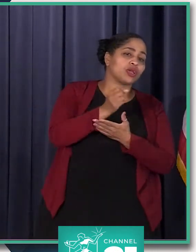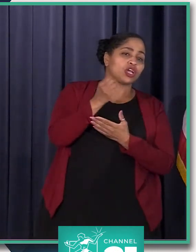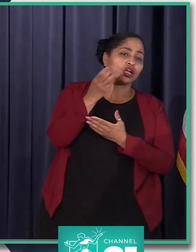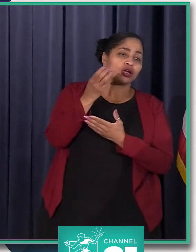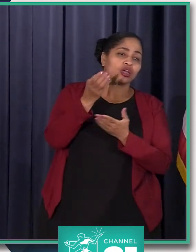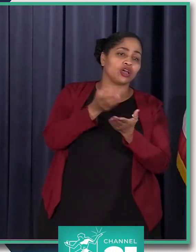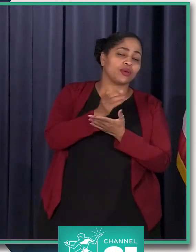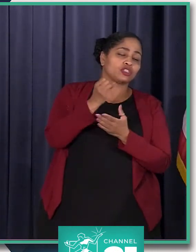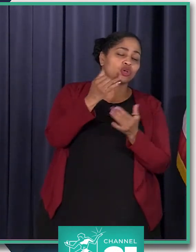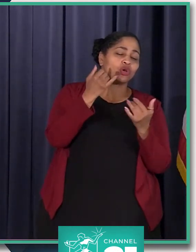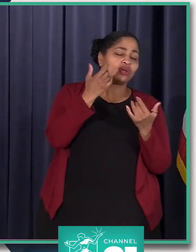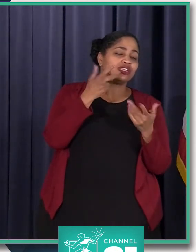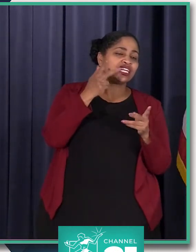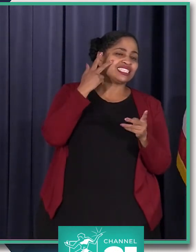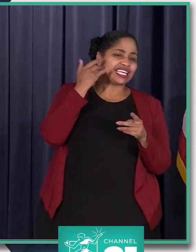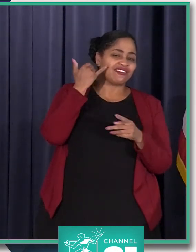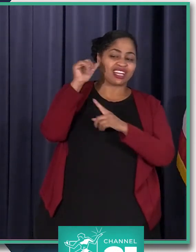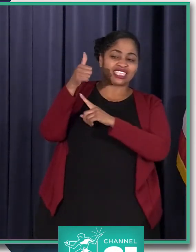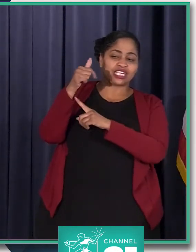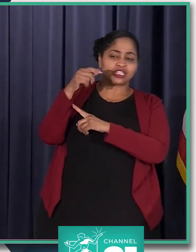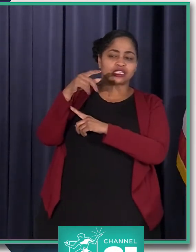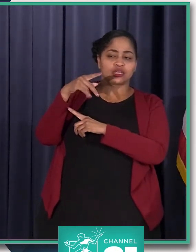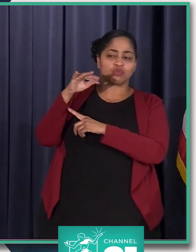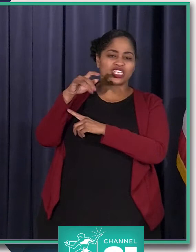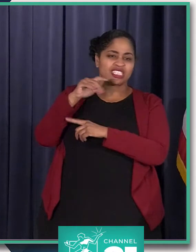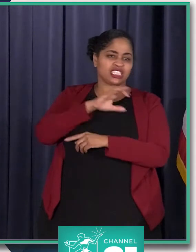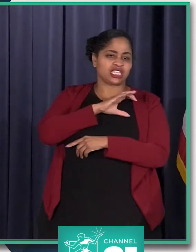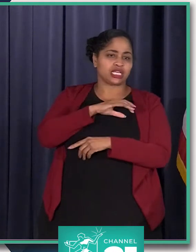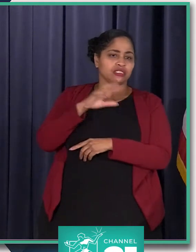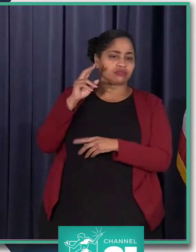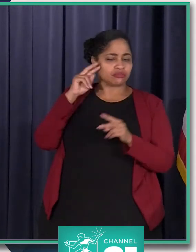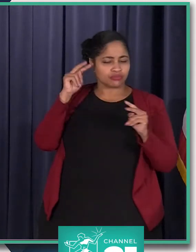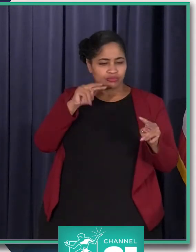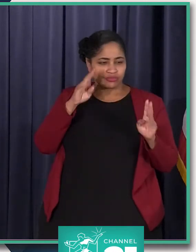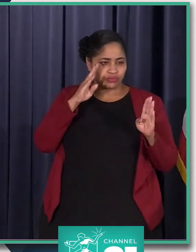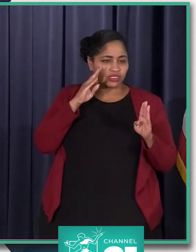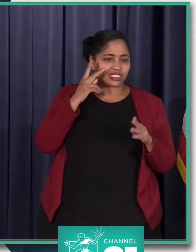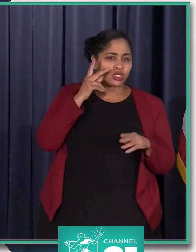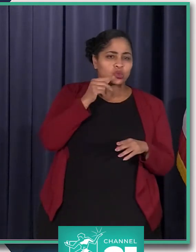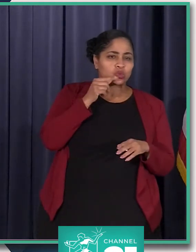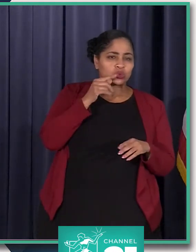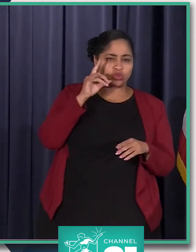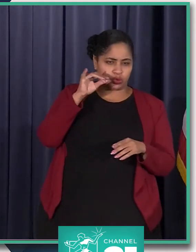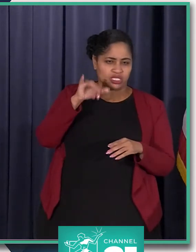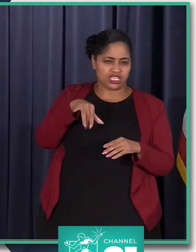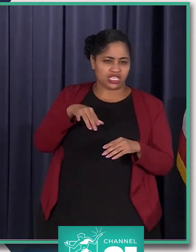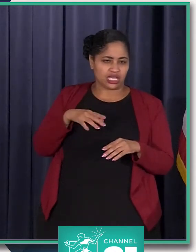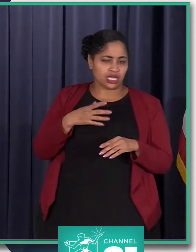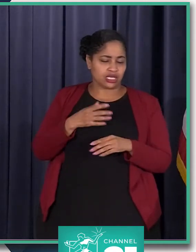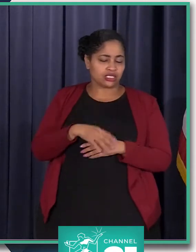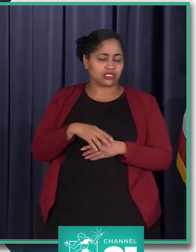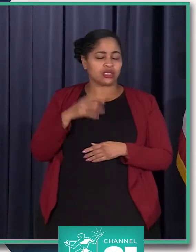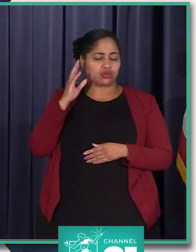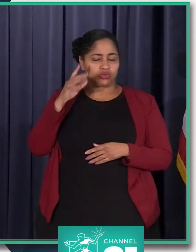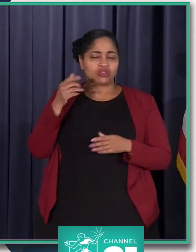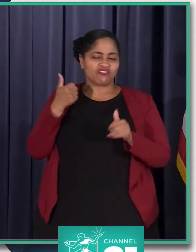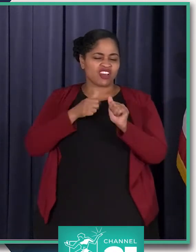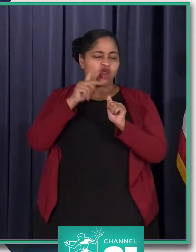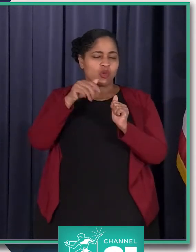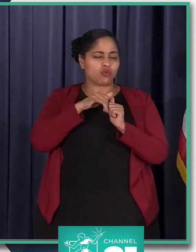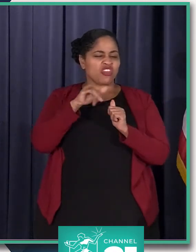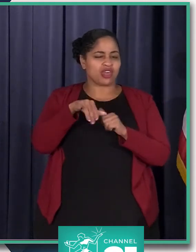If the 10th precinct can't pay attention in the evening and see who's taking the shortcuts on the truck traffic, so we'll follow up. So thank